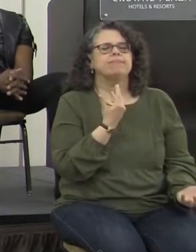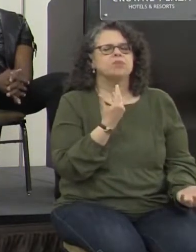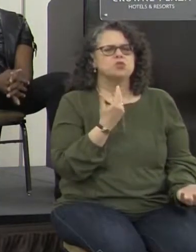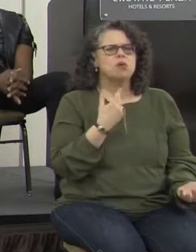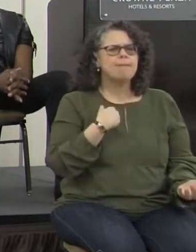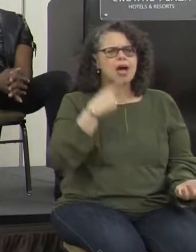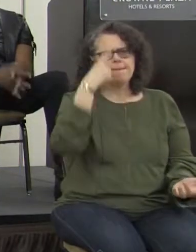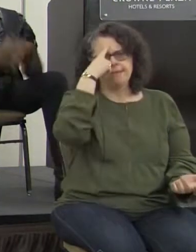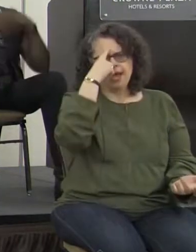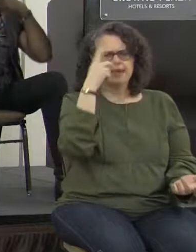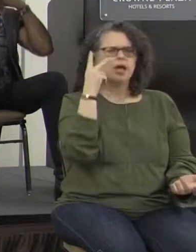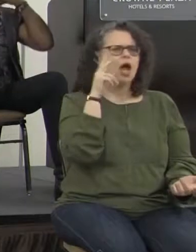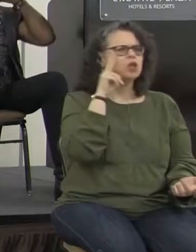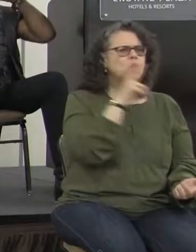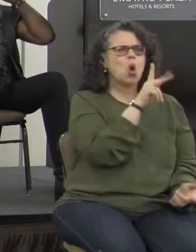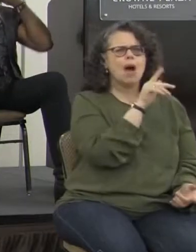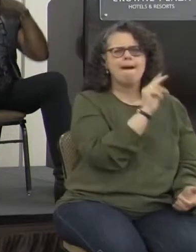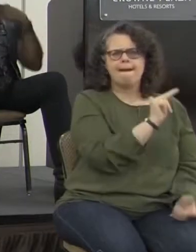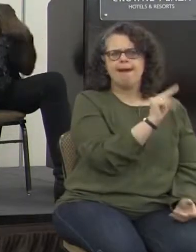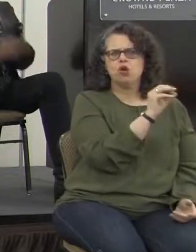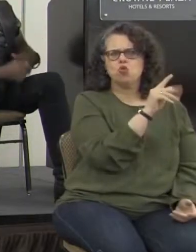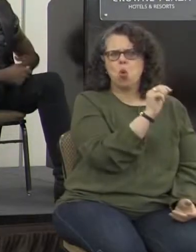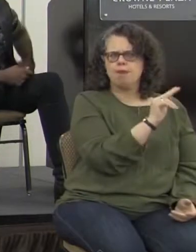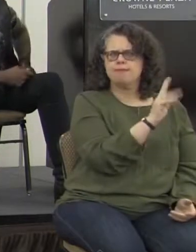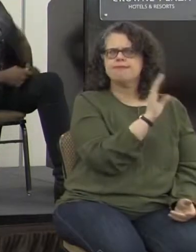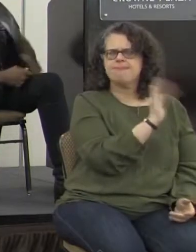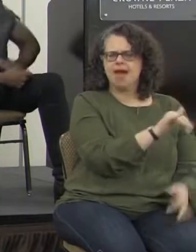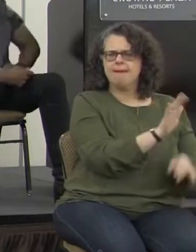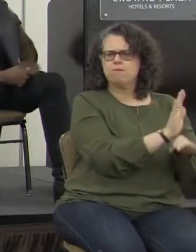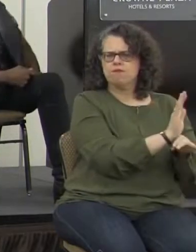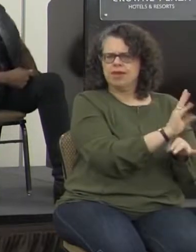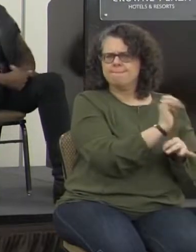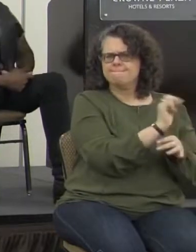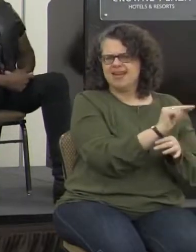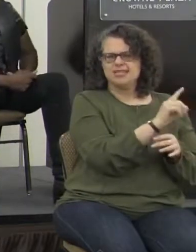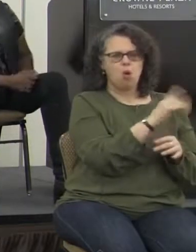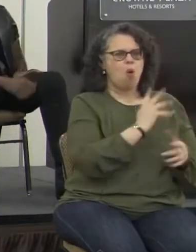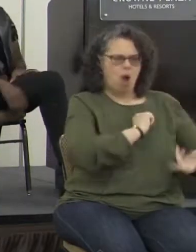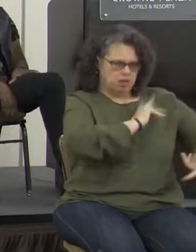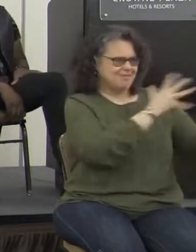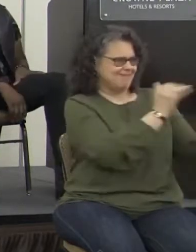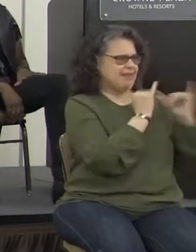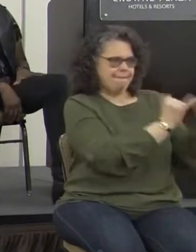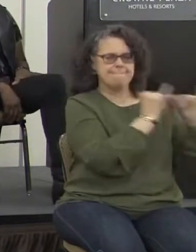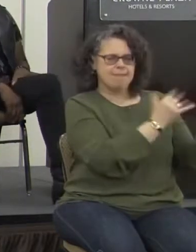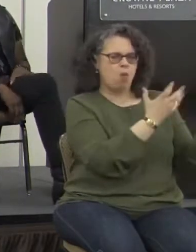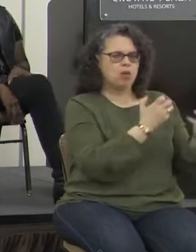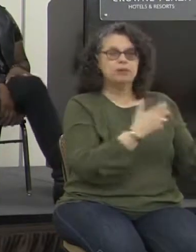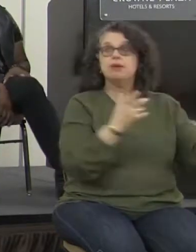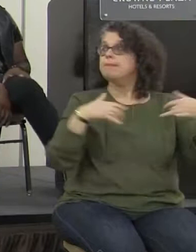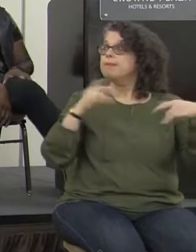after I saw Ken Norton in that movie, that's who I wanted to be. Folks are still fanning.